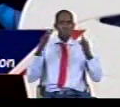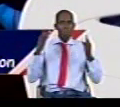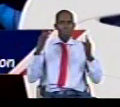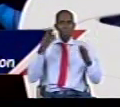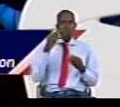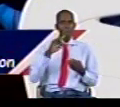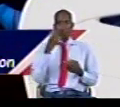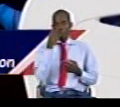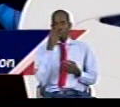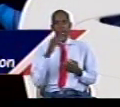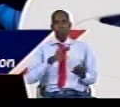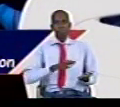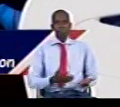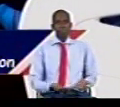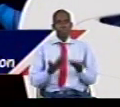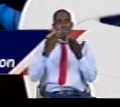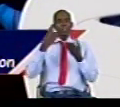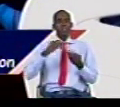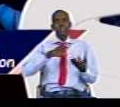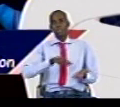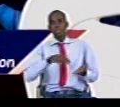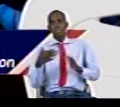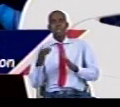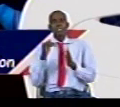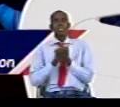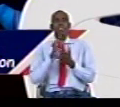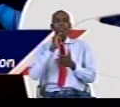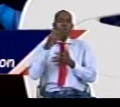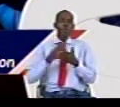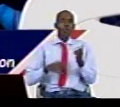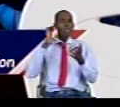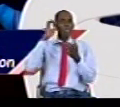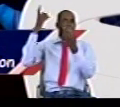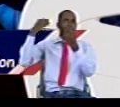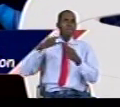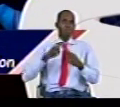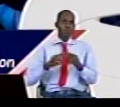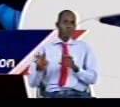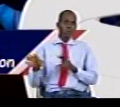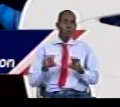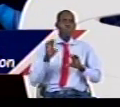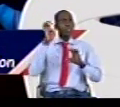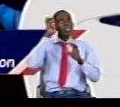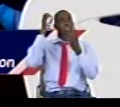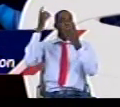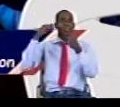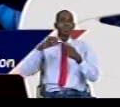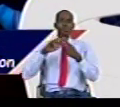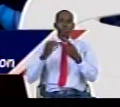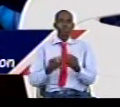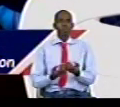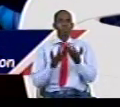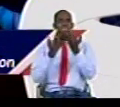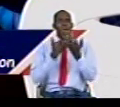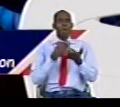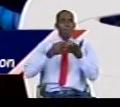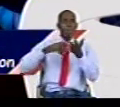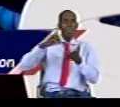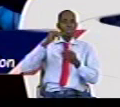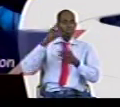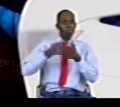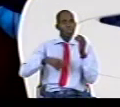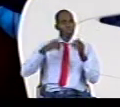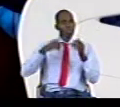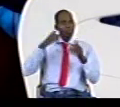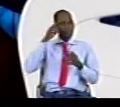But the climax of what he came to do, he came to sacrifice and pay the price for redemption. Number